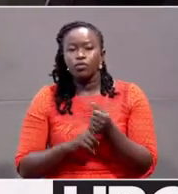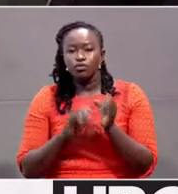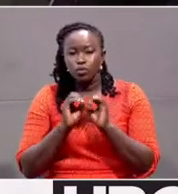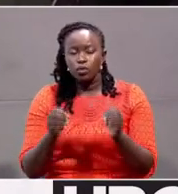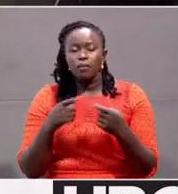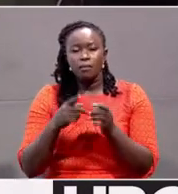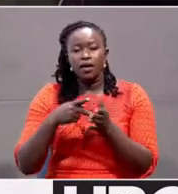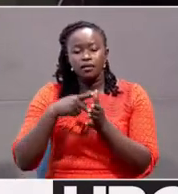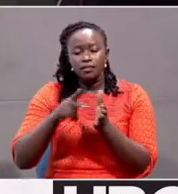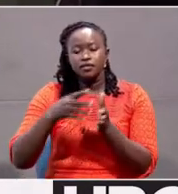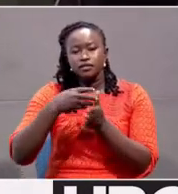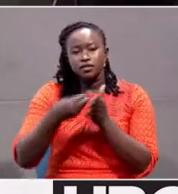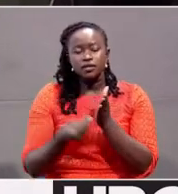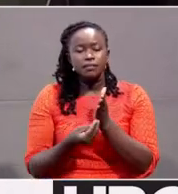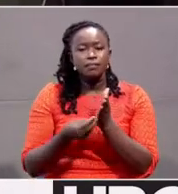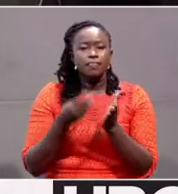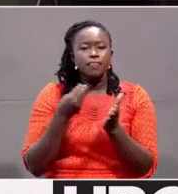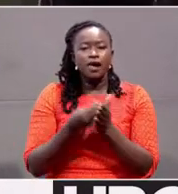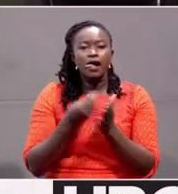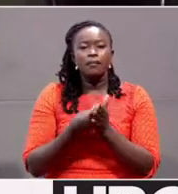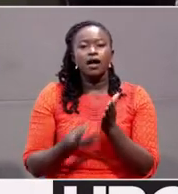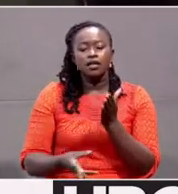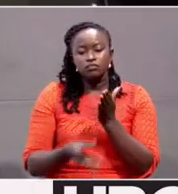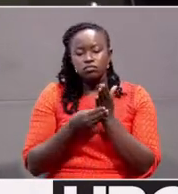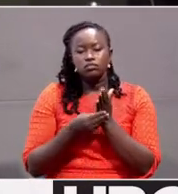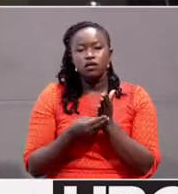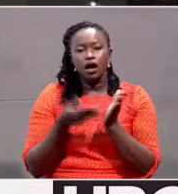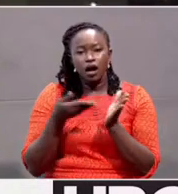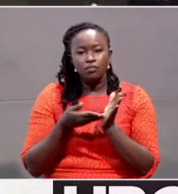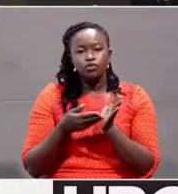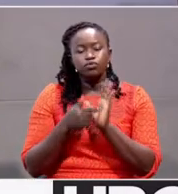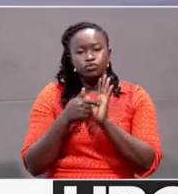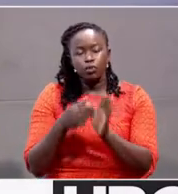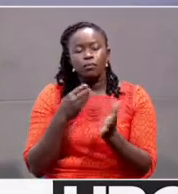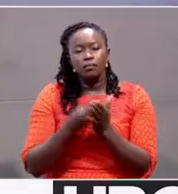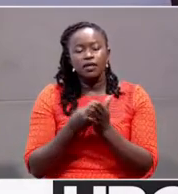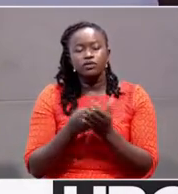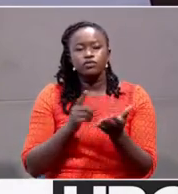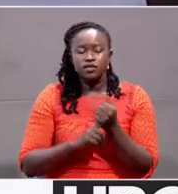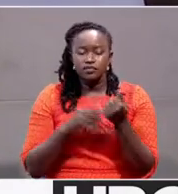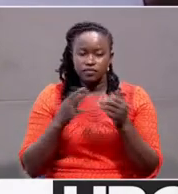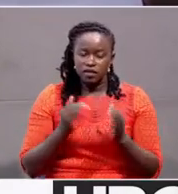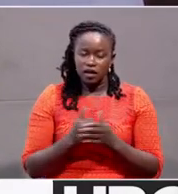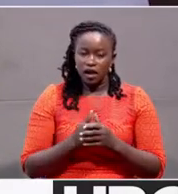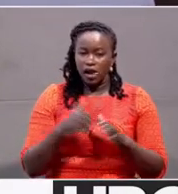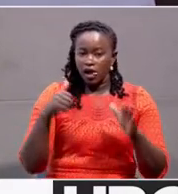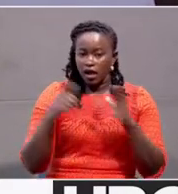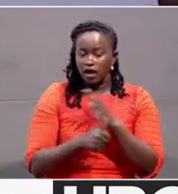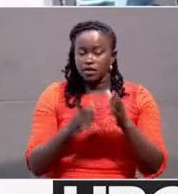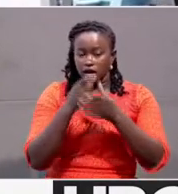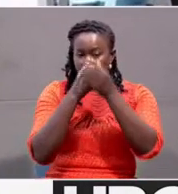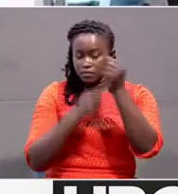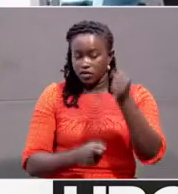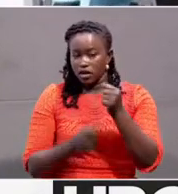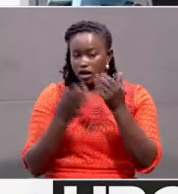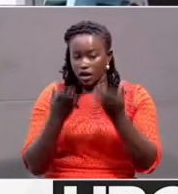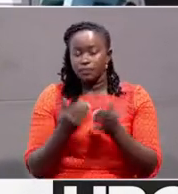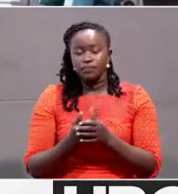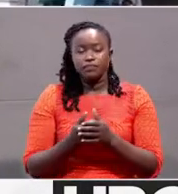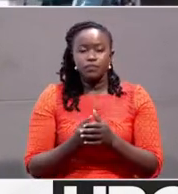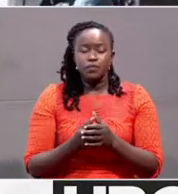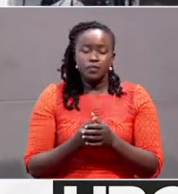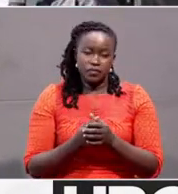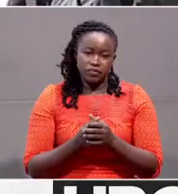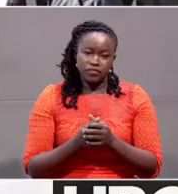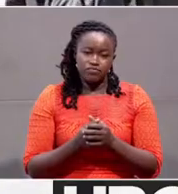pay slip, that money is showing that we have received the money. Under the umbrella body, they have threatened to